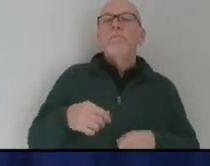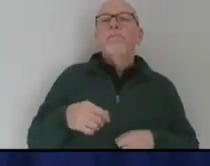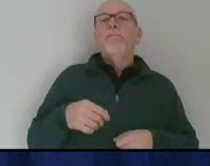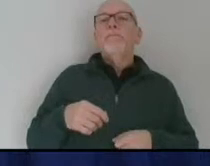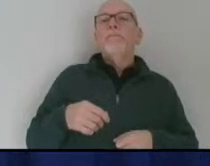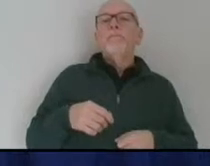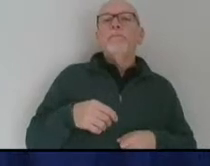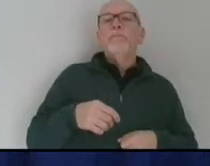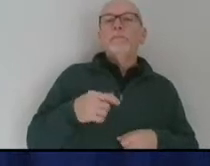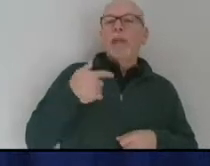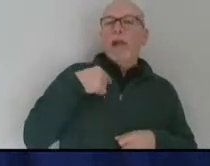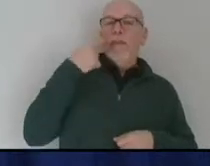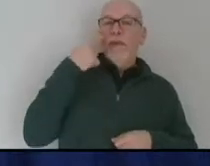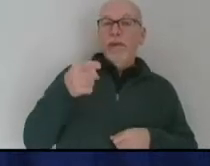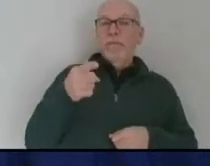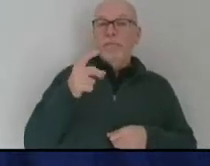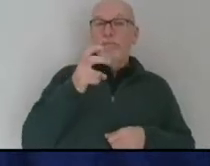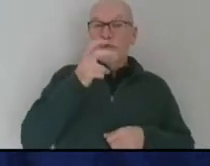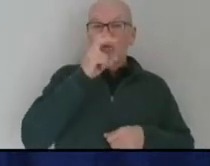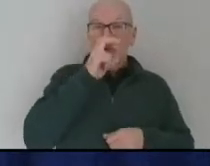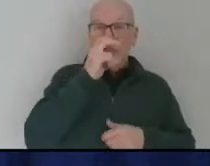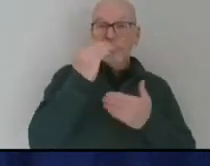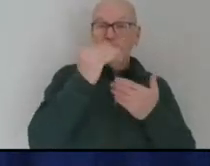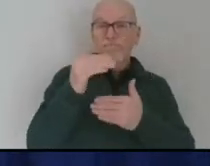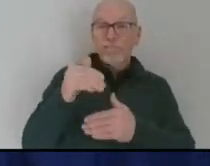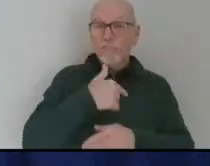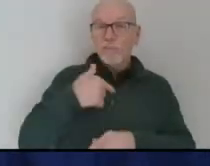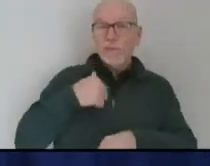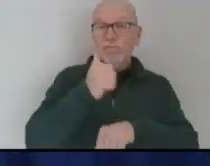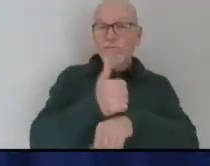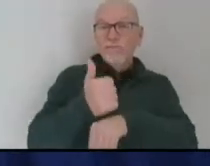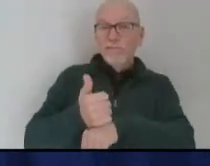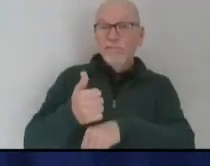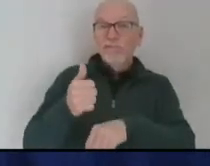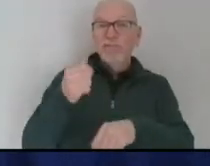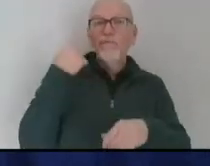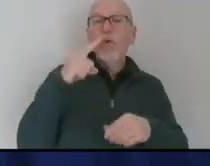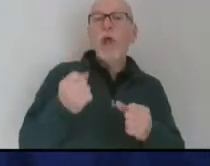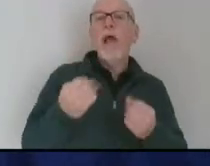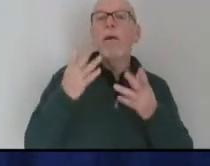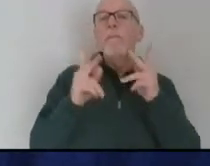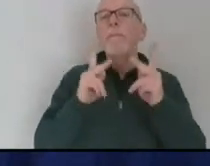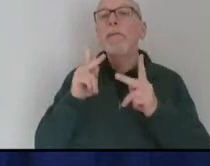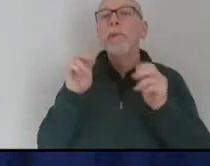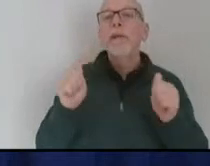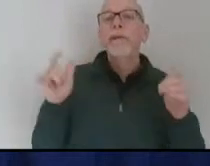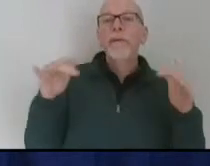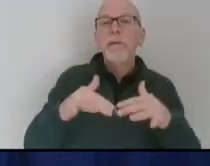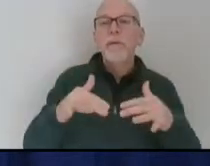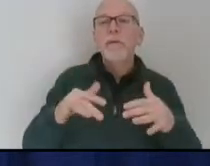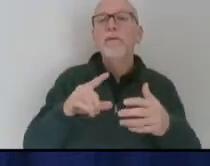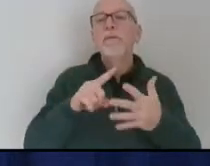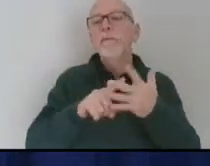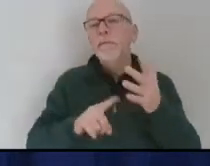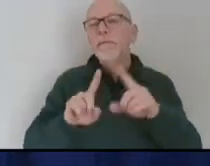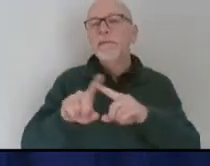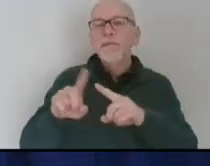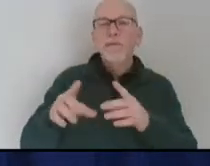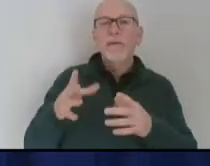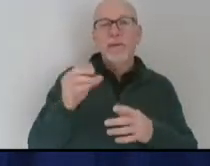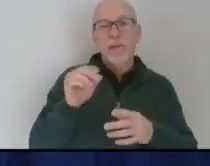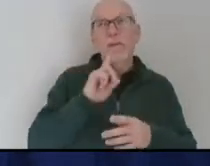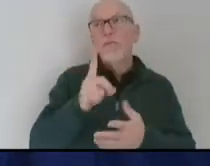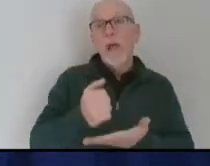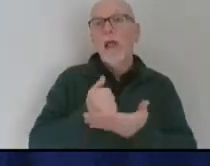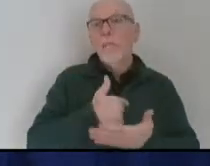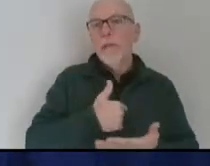certainly the stricter regulations that we have put on sizes of different gatherings has and certainly helped